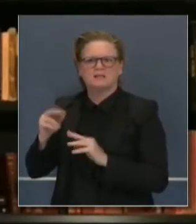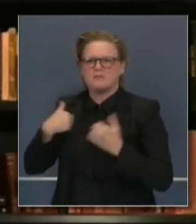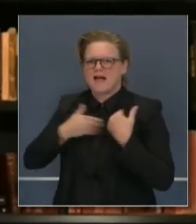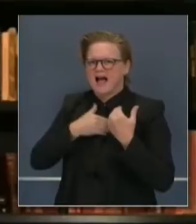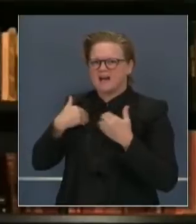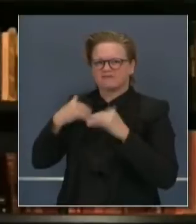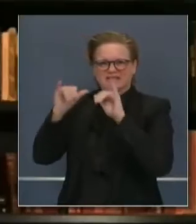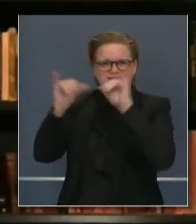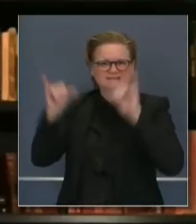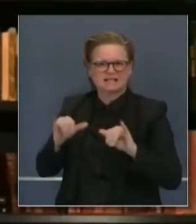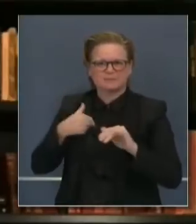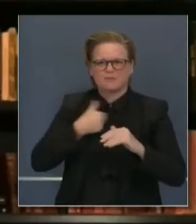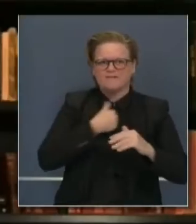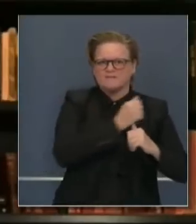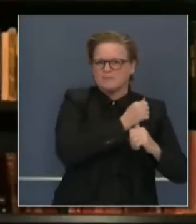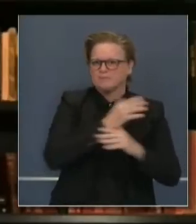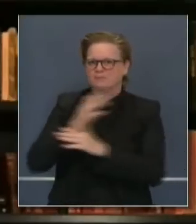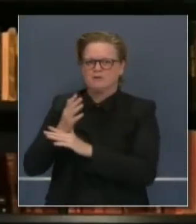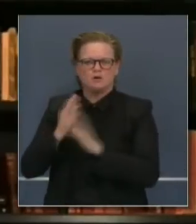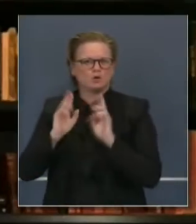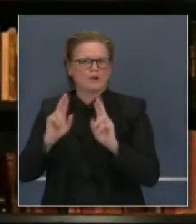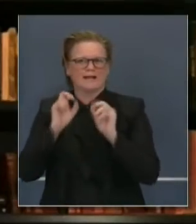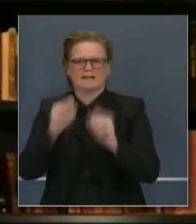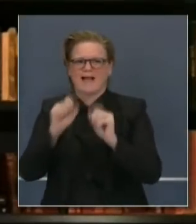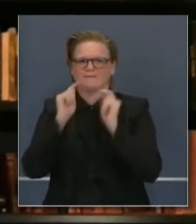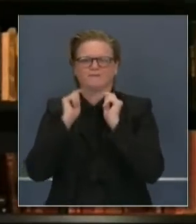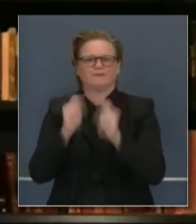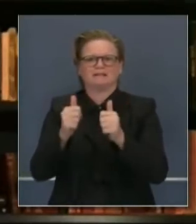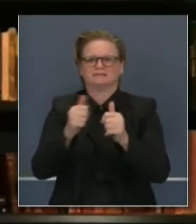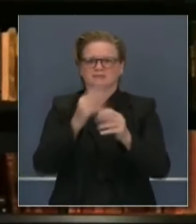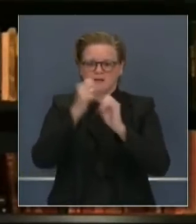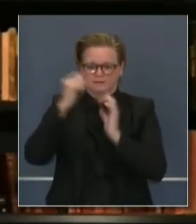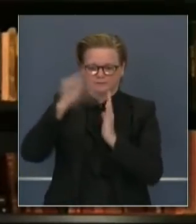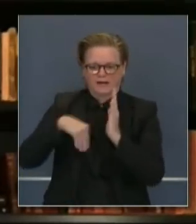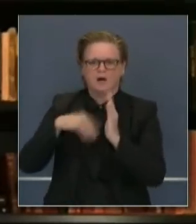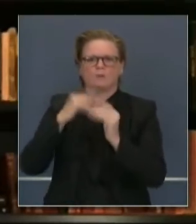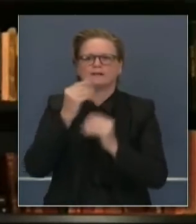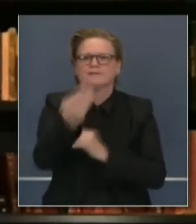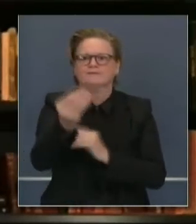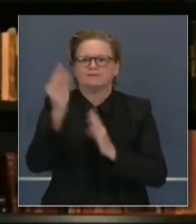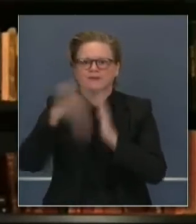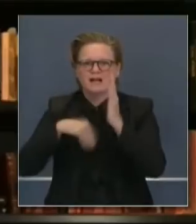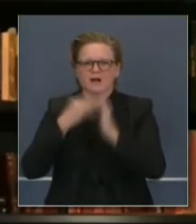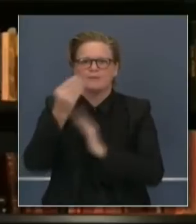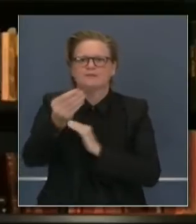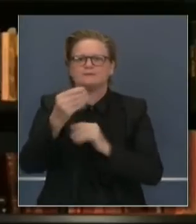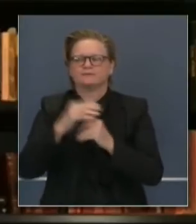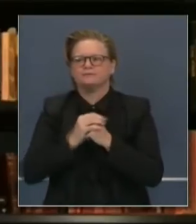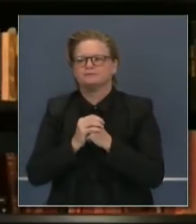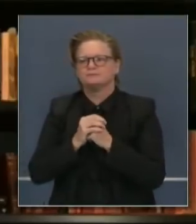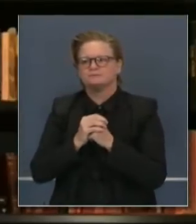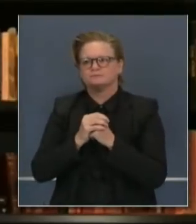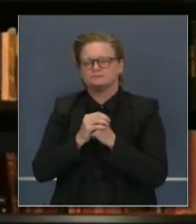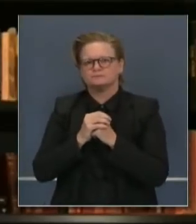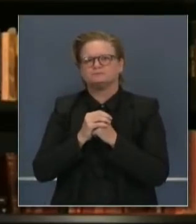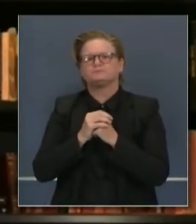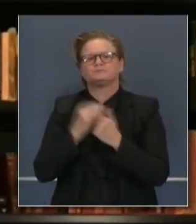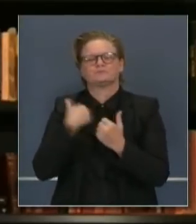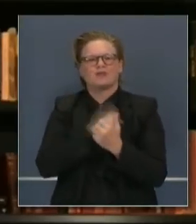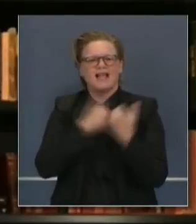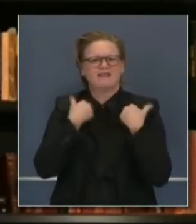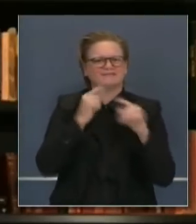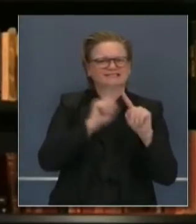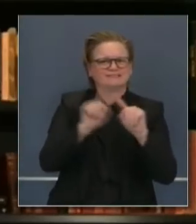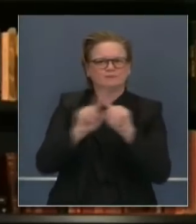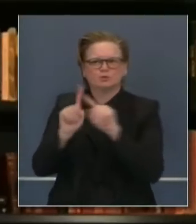also the business processes. We have a medium and long-term solution, meaning long-term IT strategy to